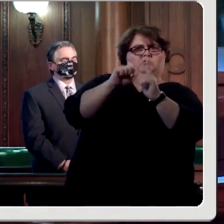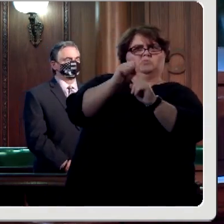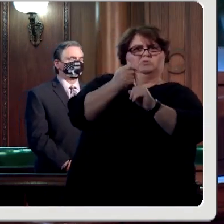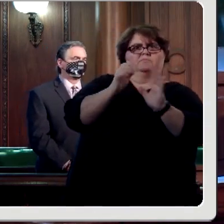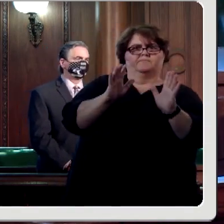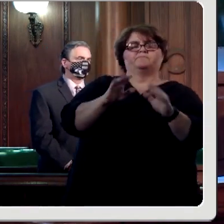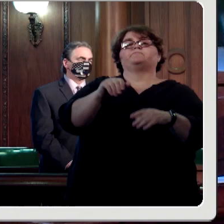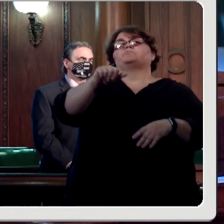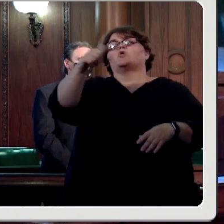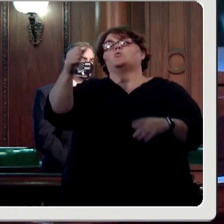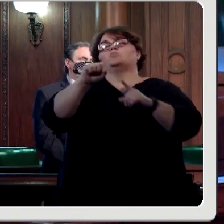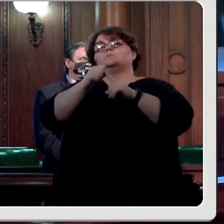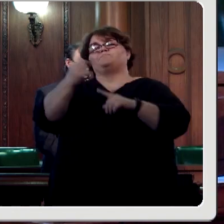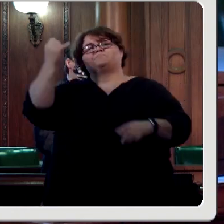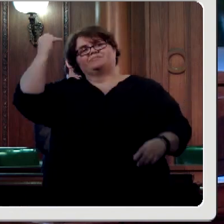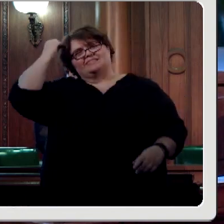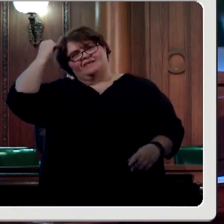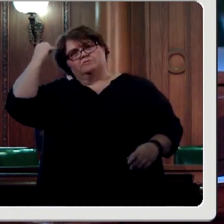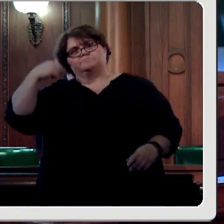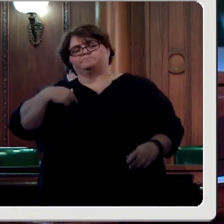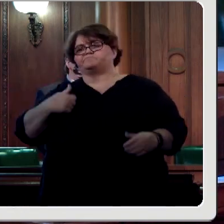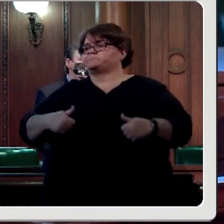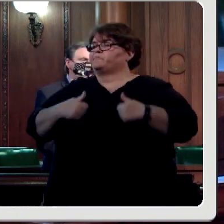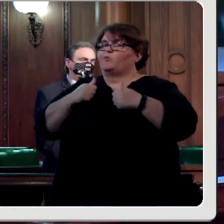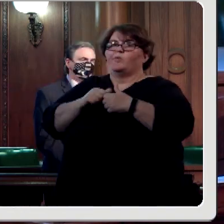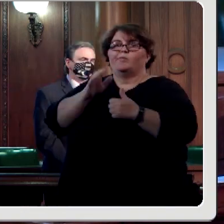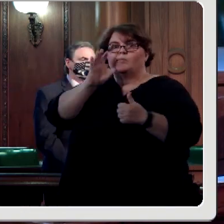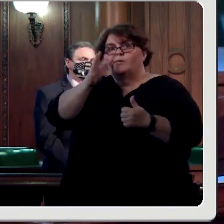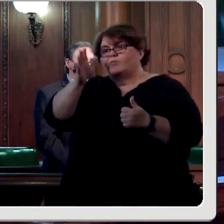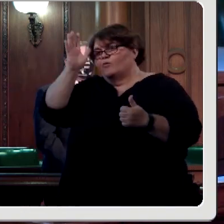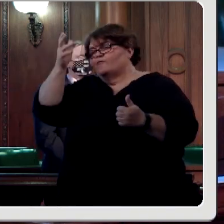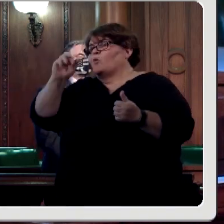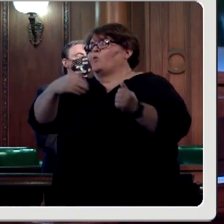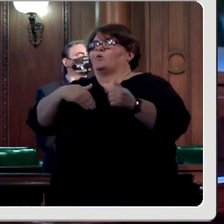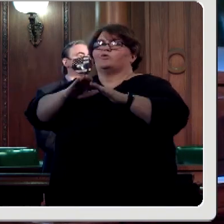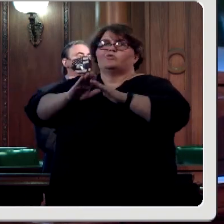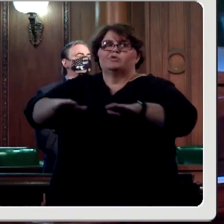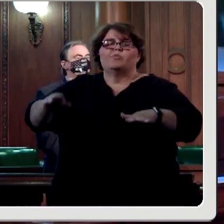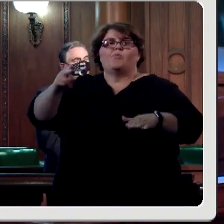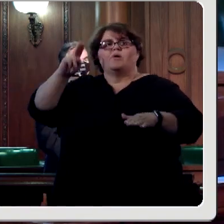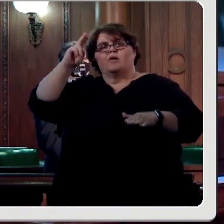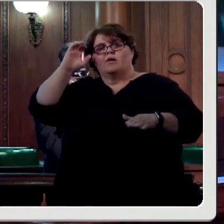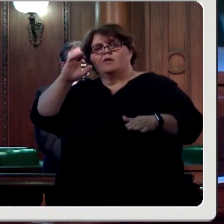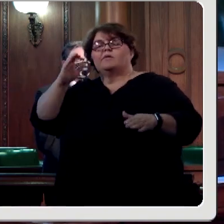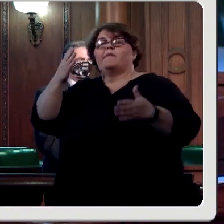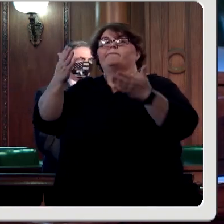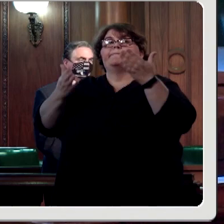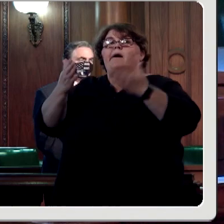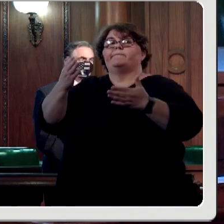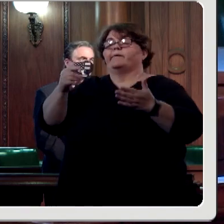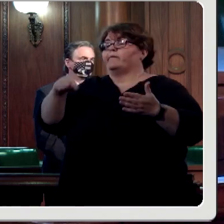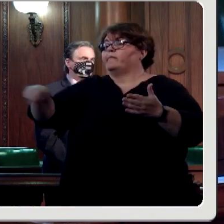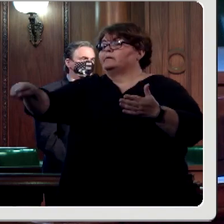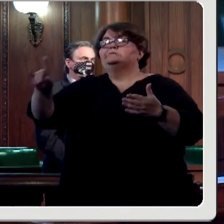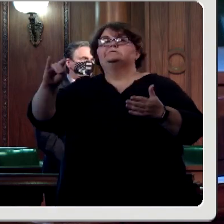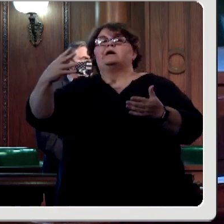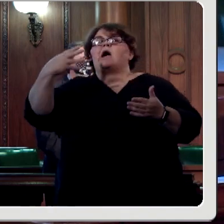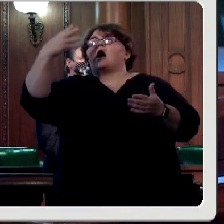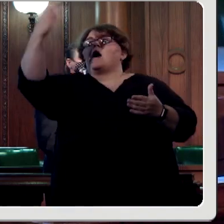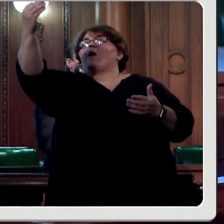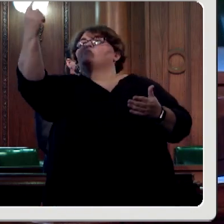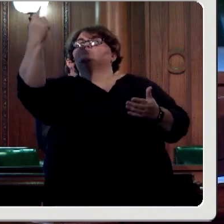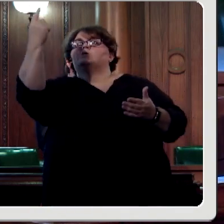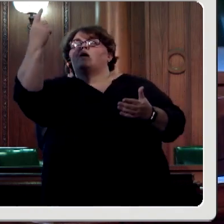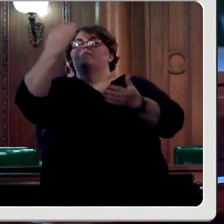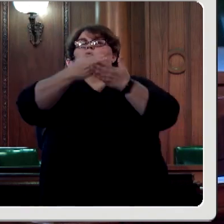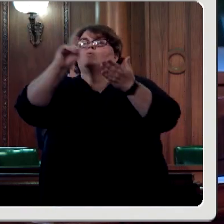family members, we need to remember that those who are going out and interacting in the community, maybe they're working in professions,